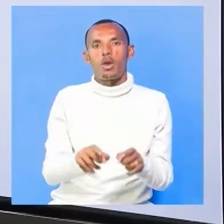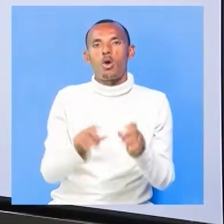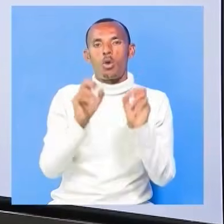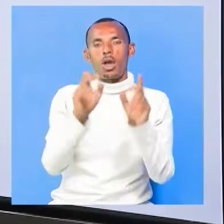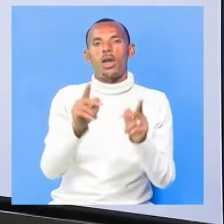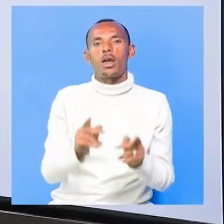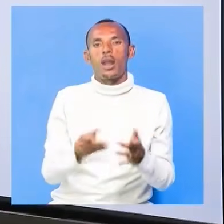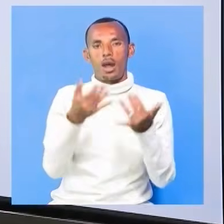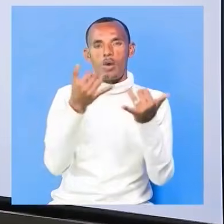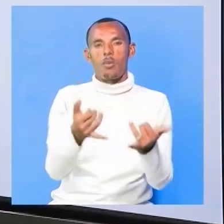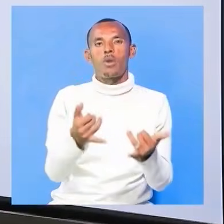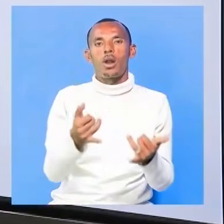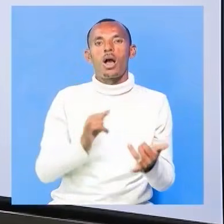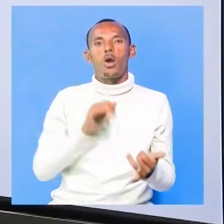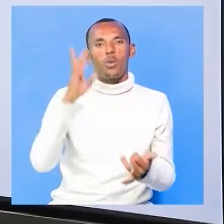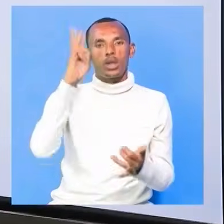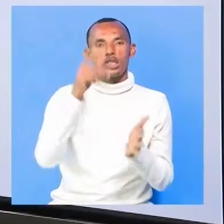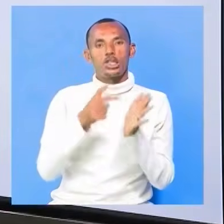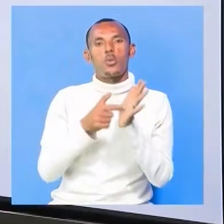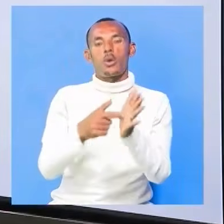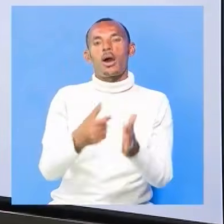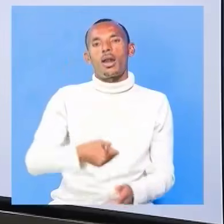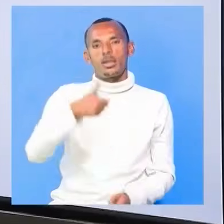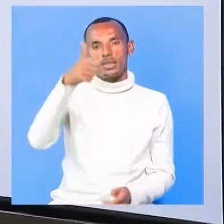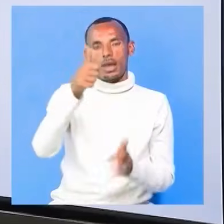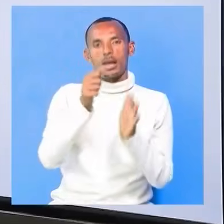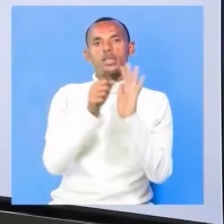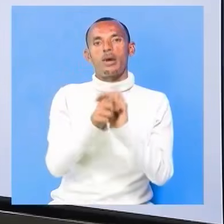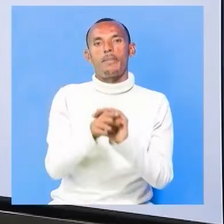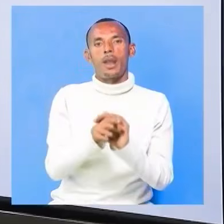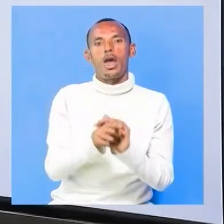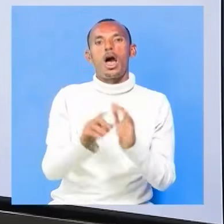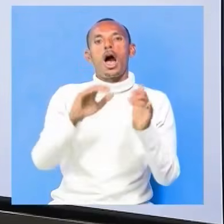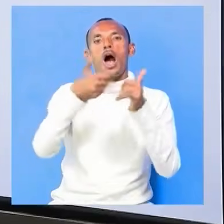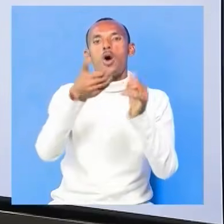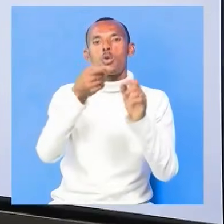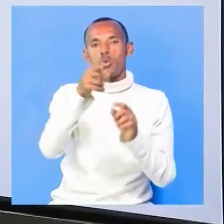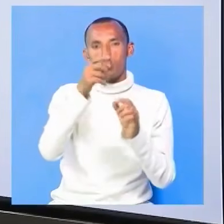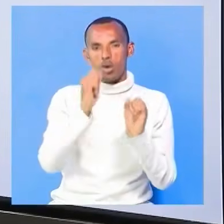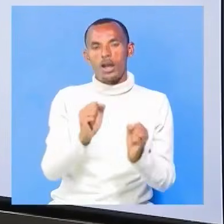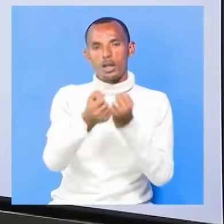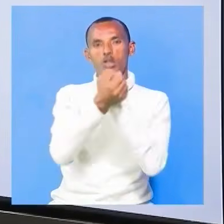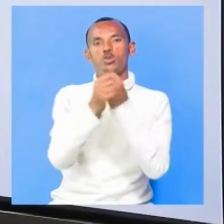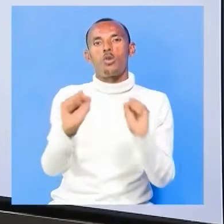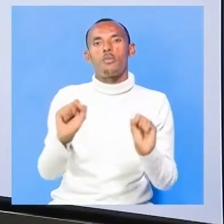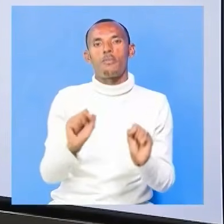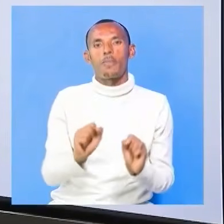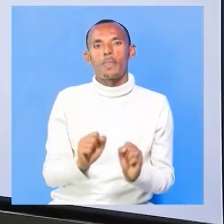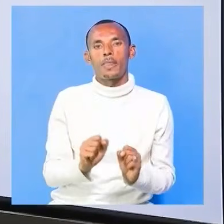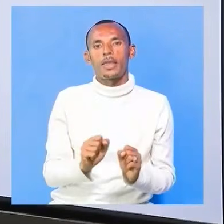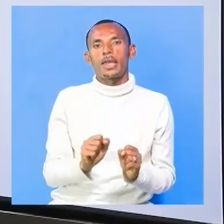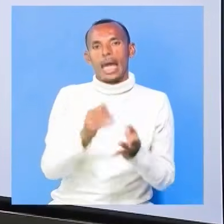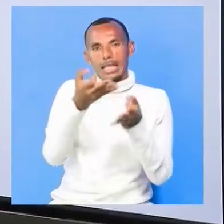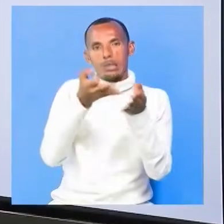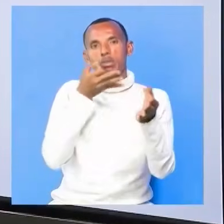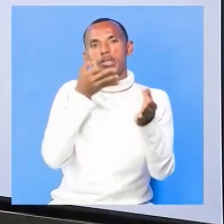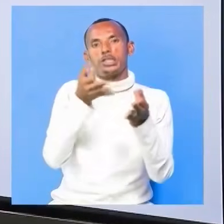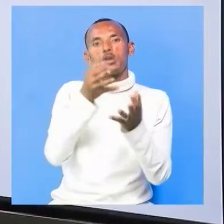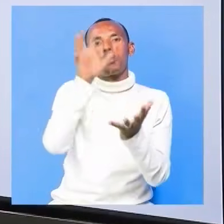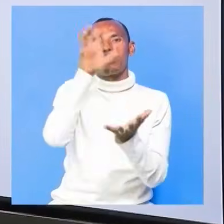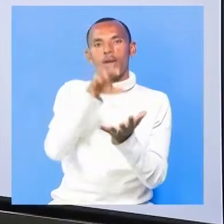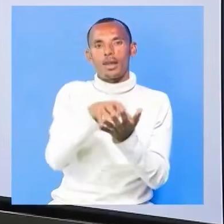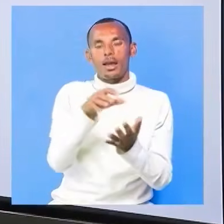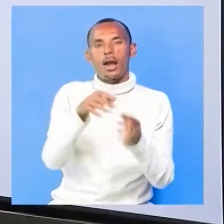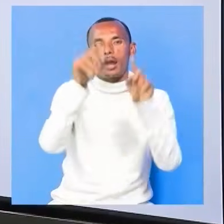value. Okay, now I will show you another example on how you can solve